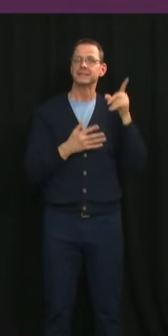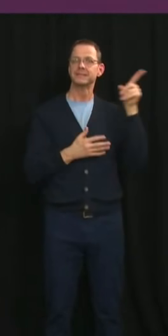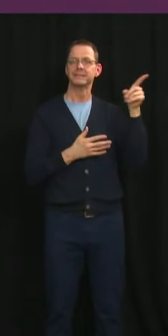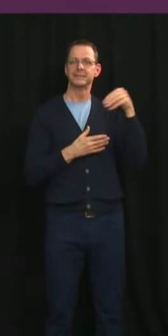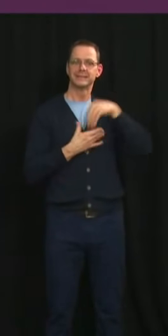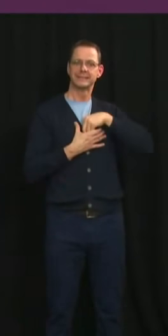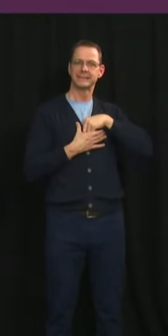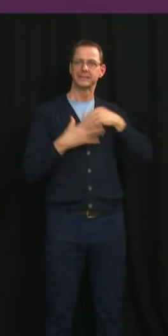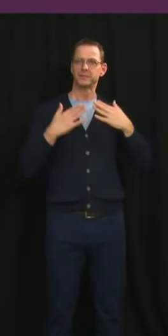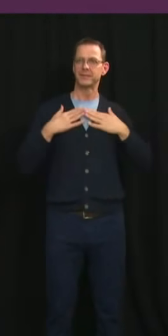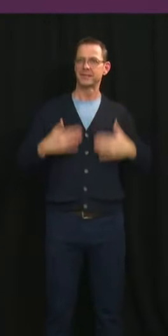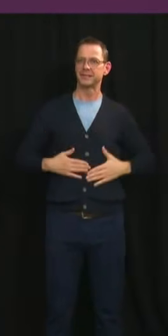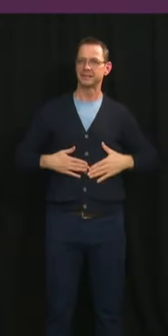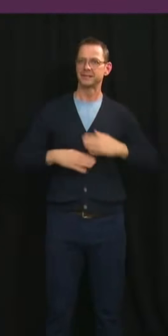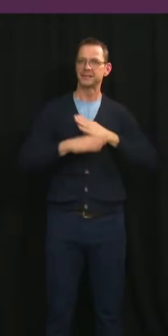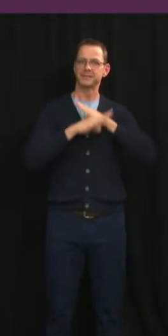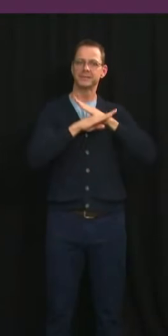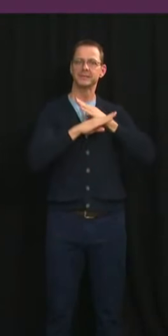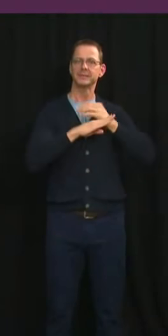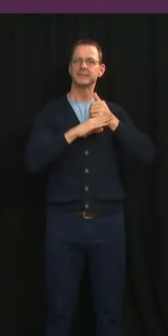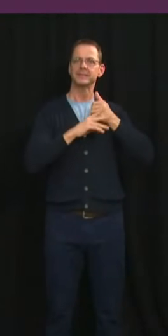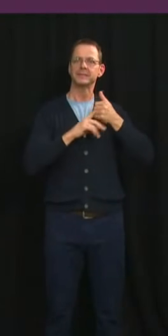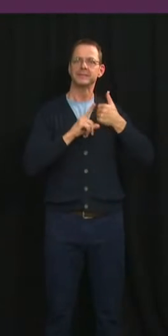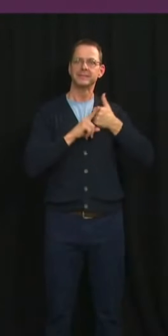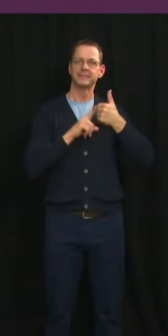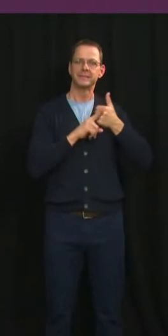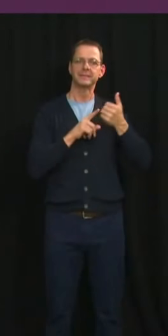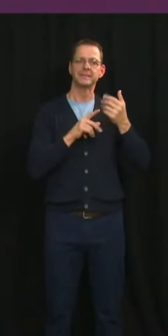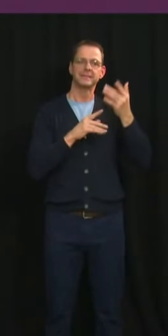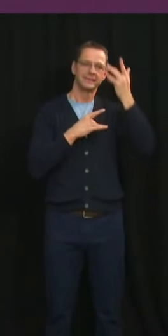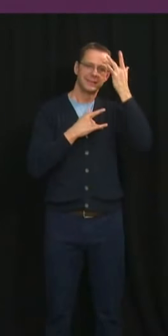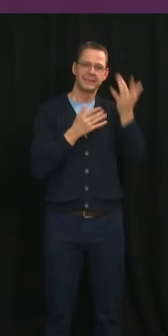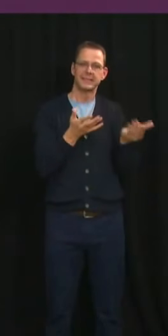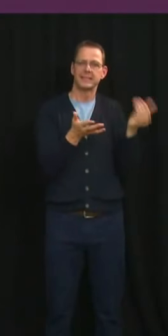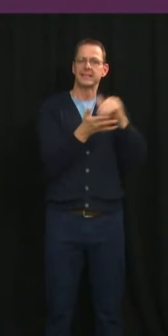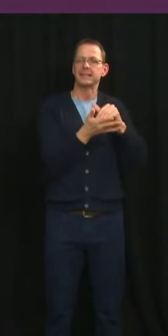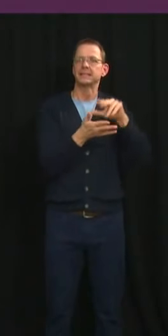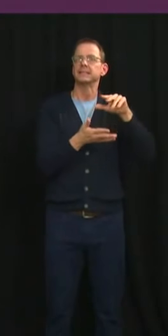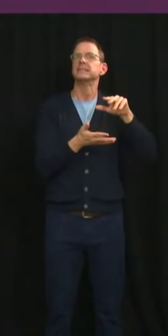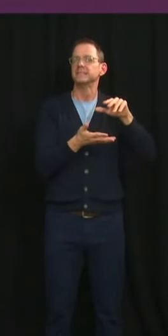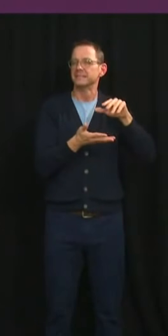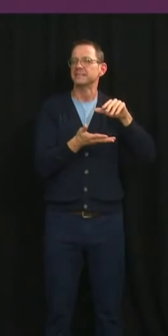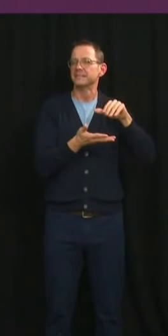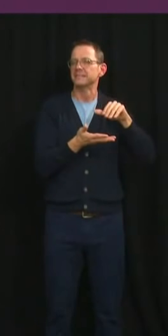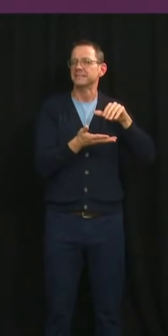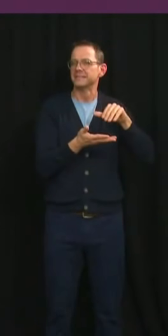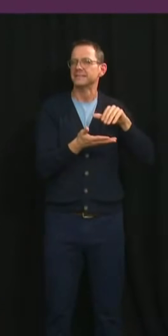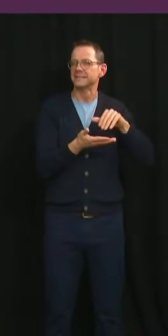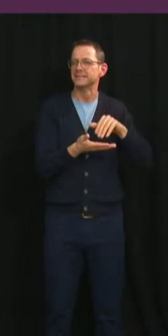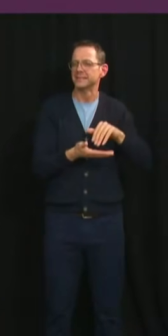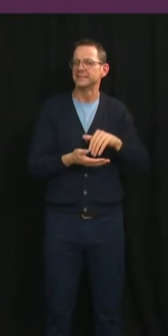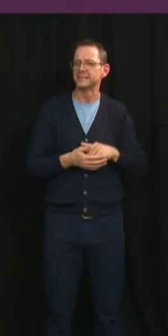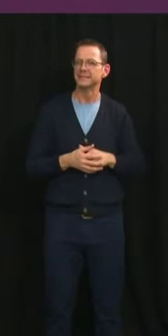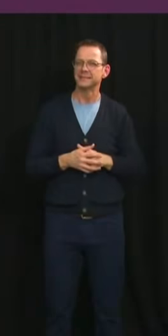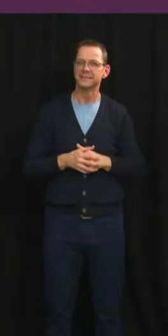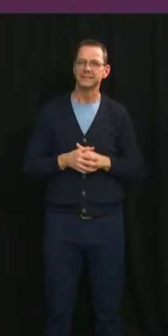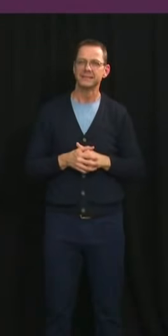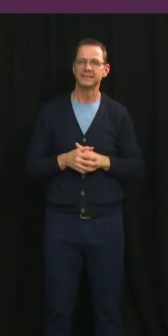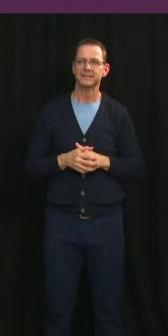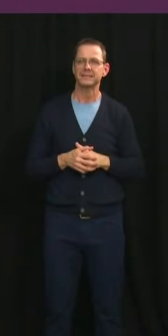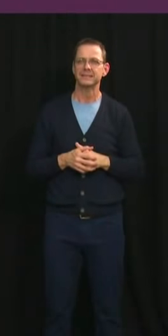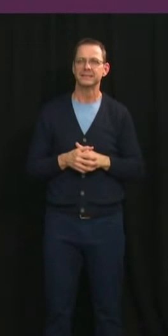than we are in terms of vaccinating the population. That includes Texas. And so I laid out